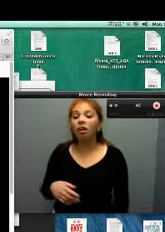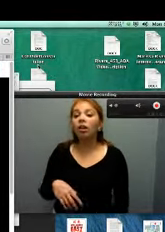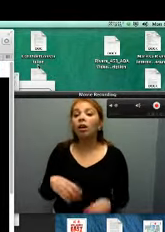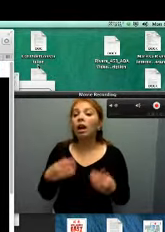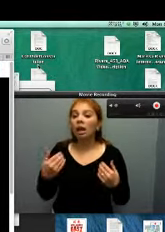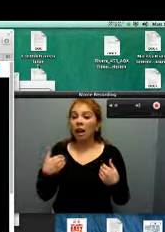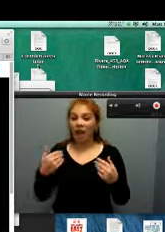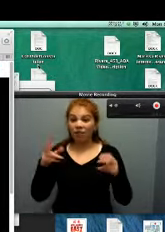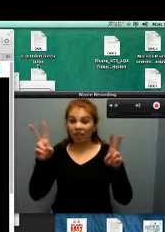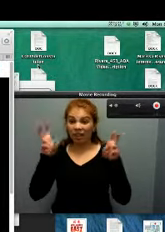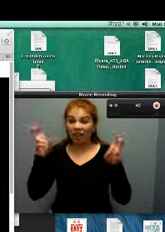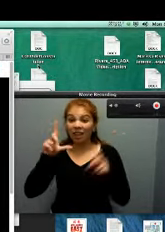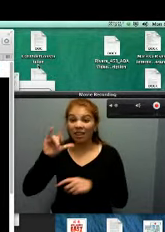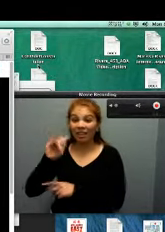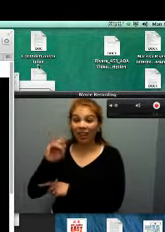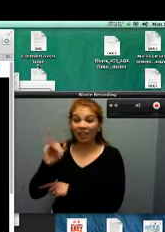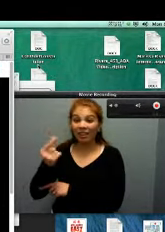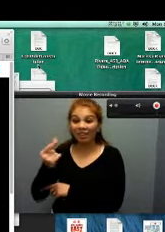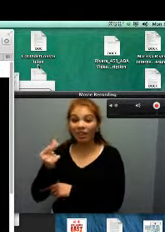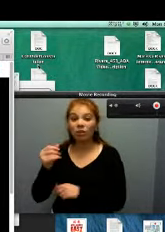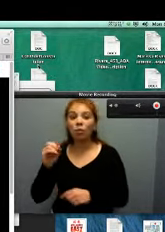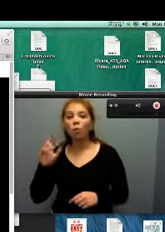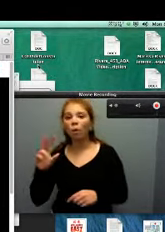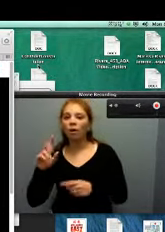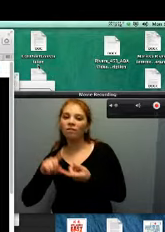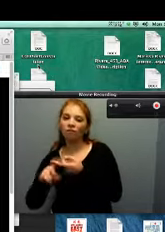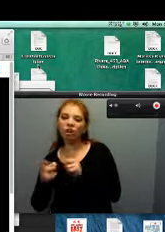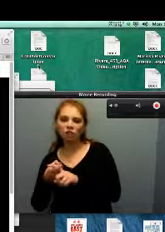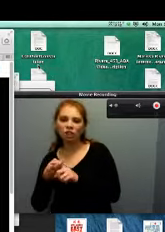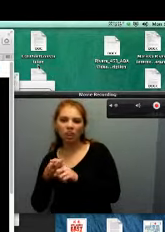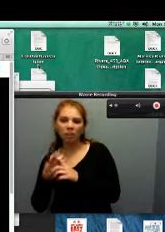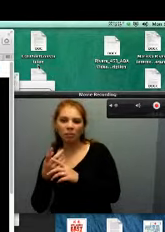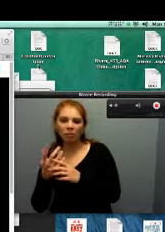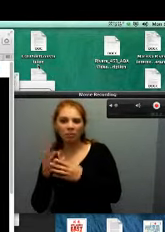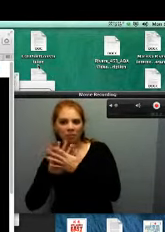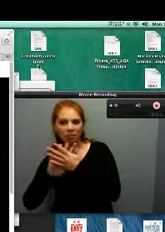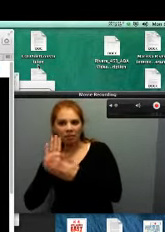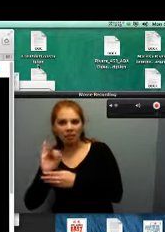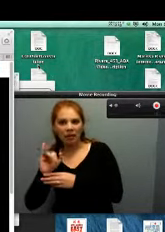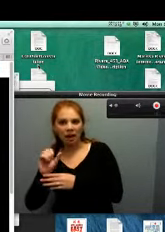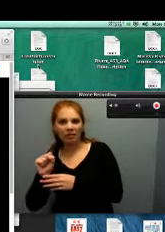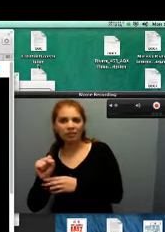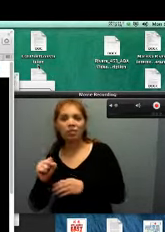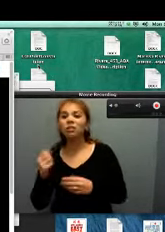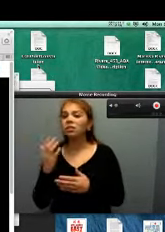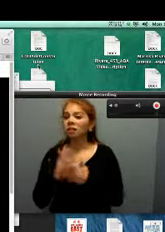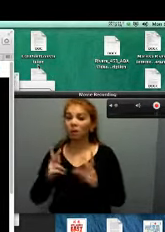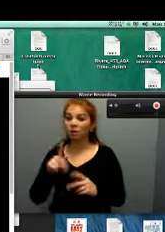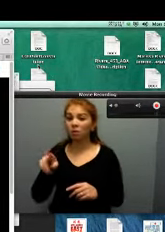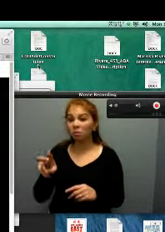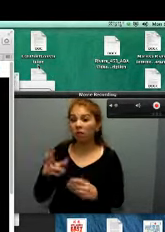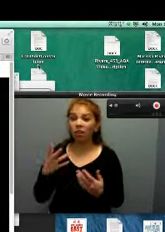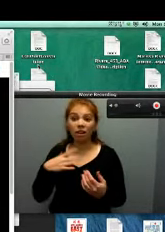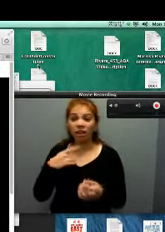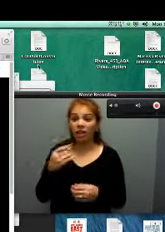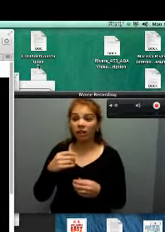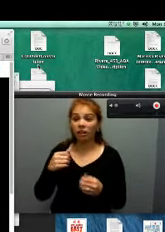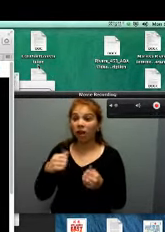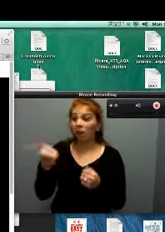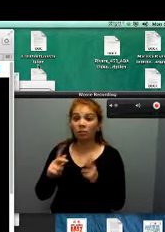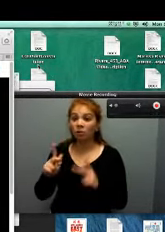Okay, we have liking or friendship bias. We tend to like some people more than others. That's just human